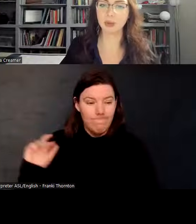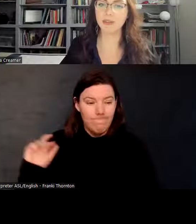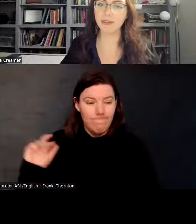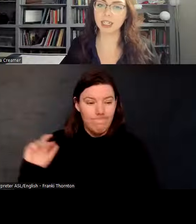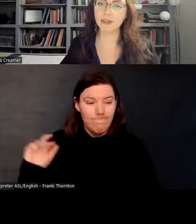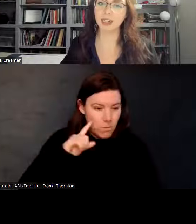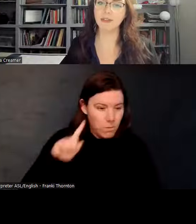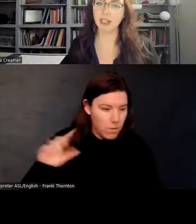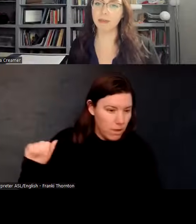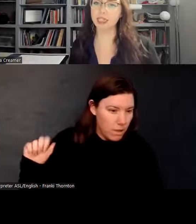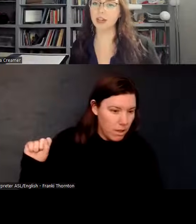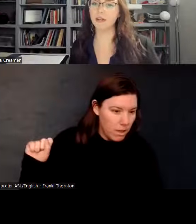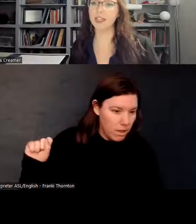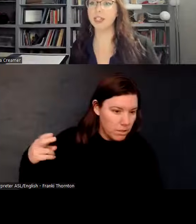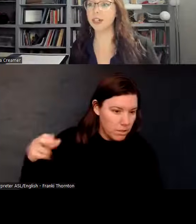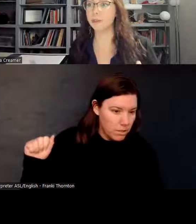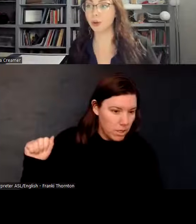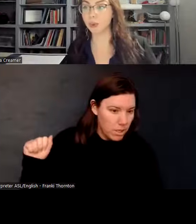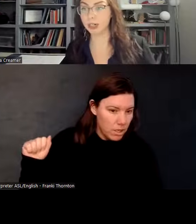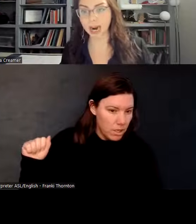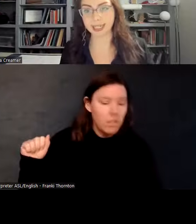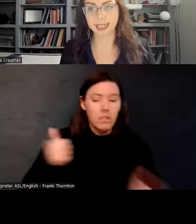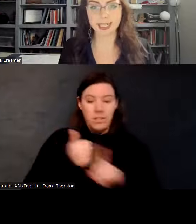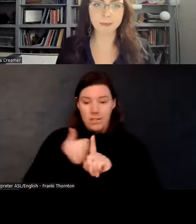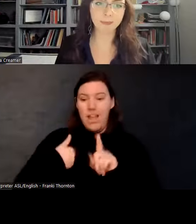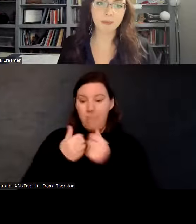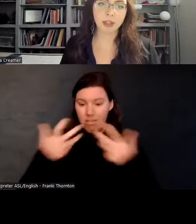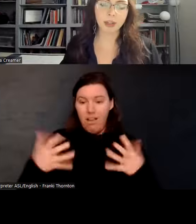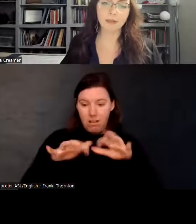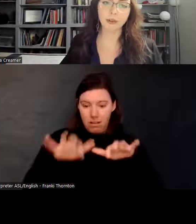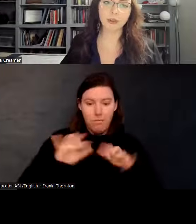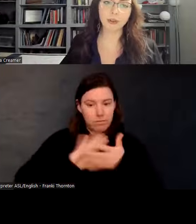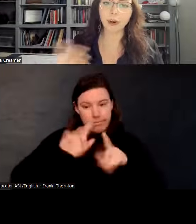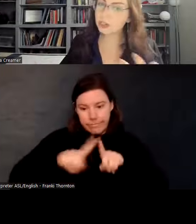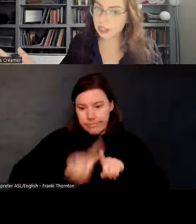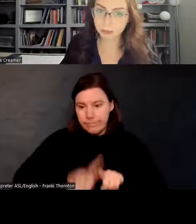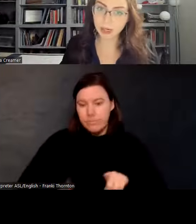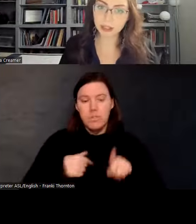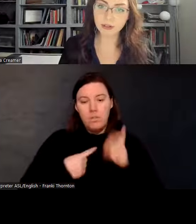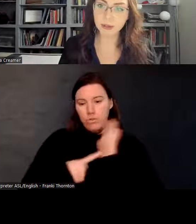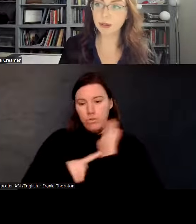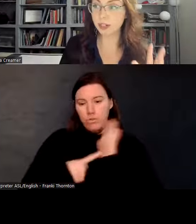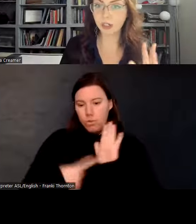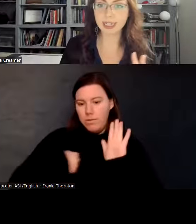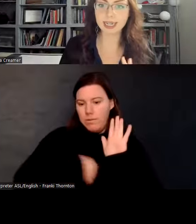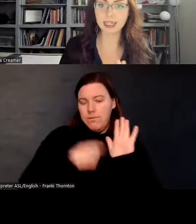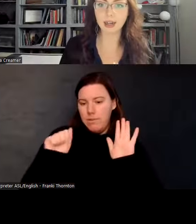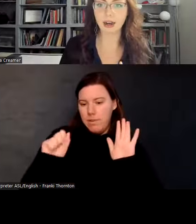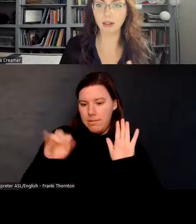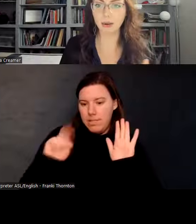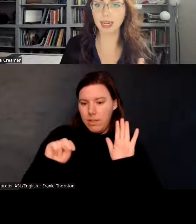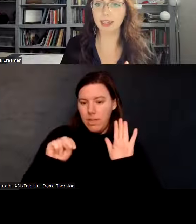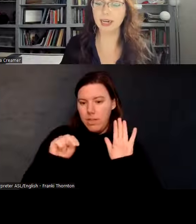main source of evidence for the development of Assyrian mortuary practices. A further 200 some burials from the provincial